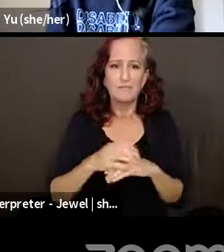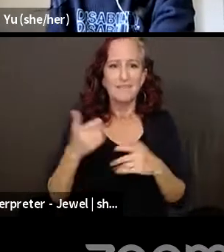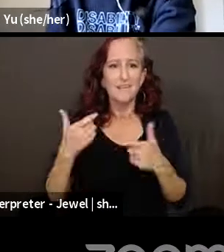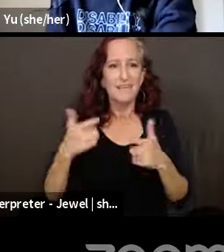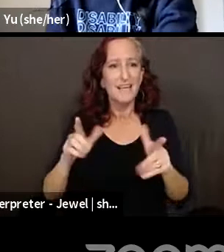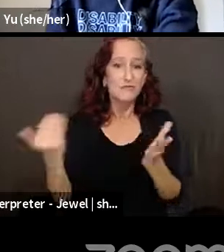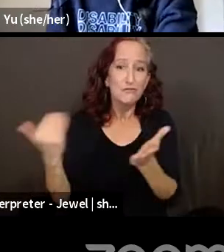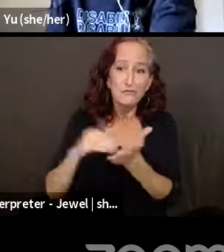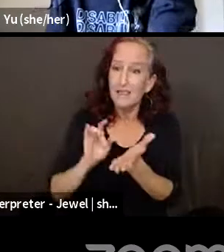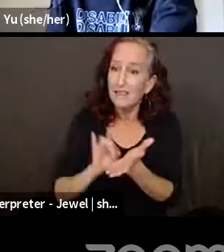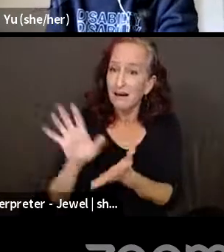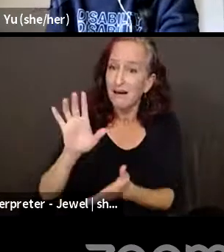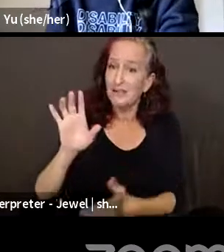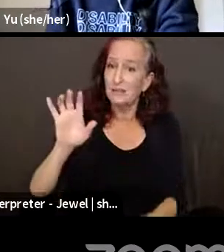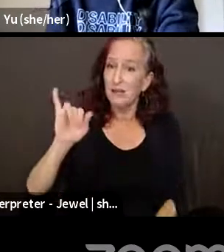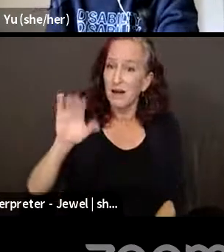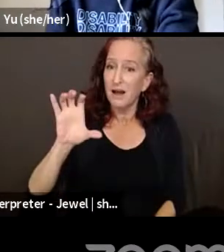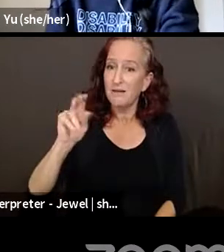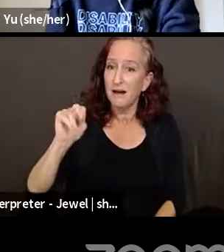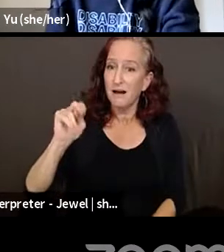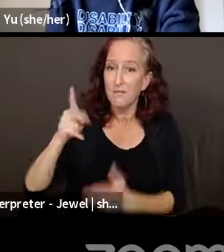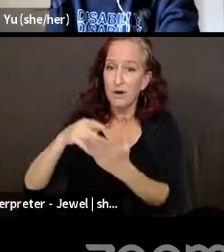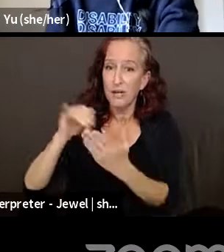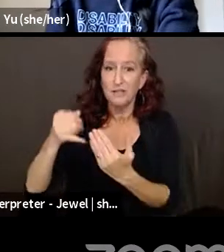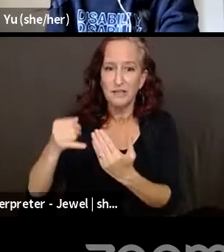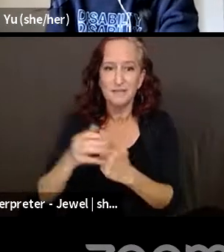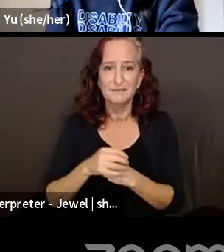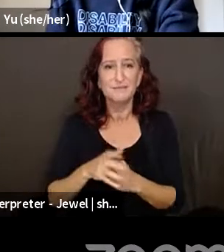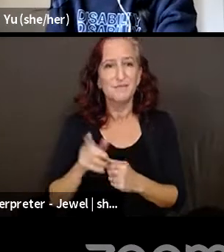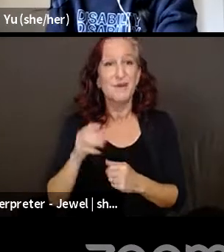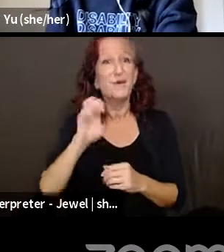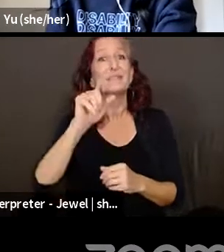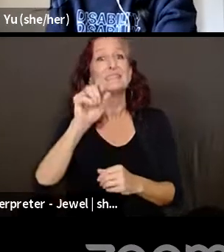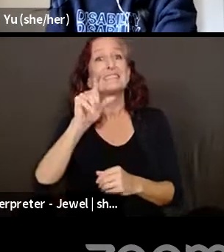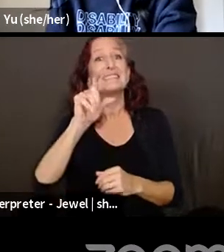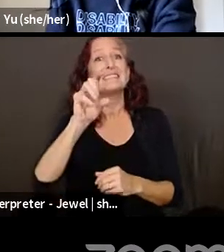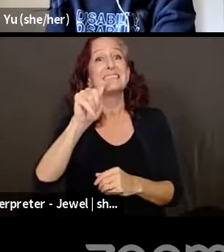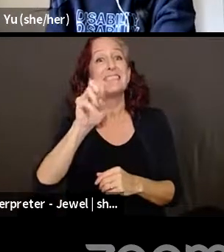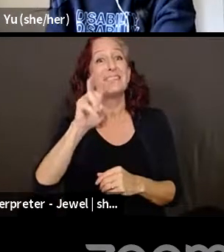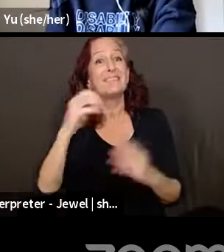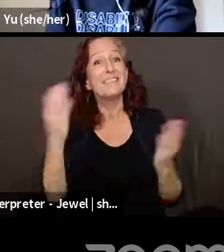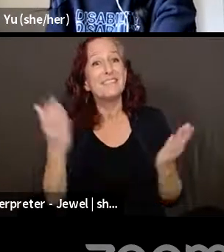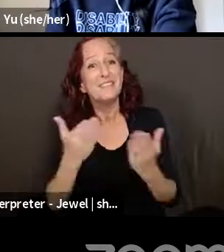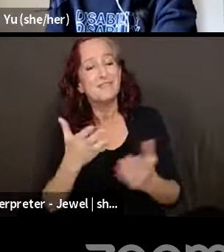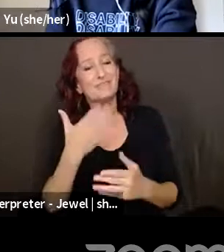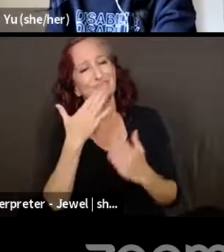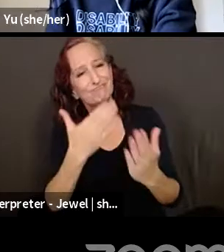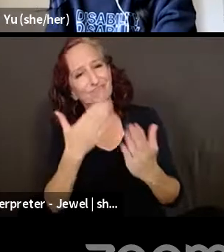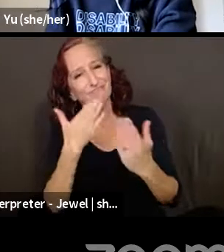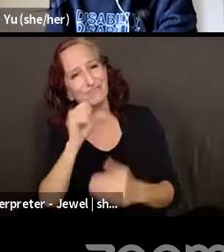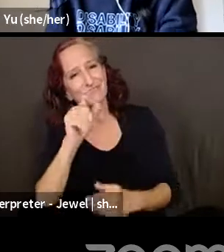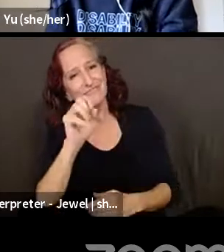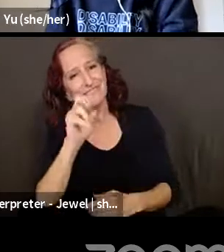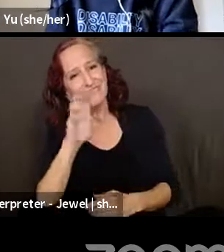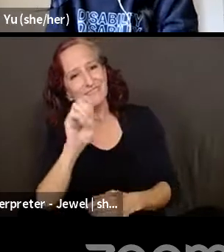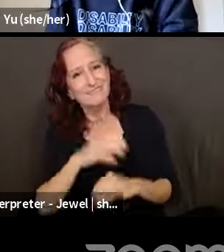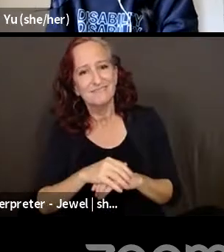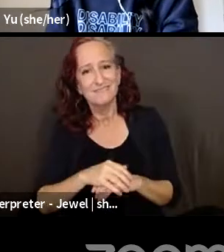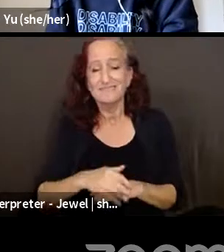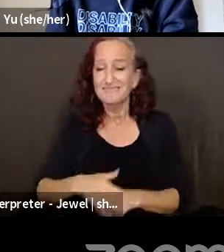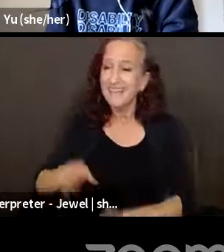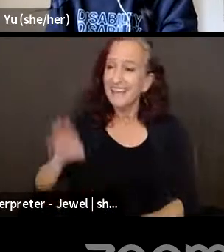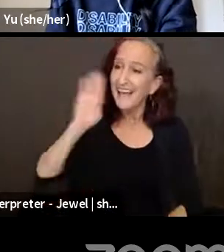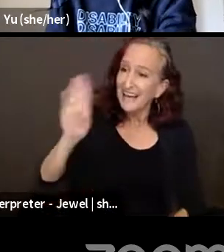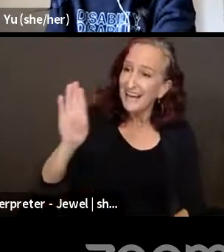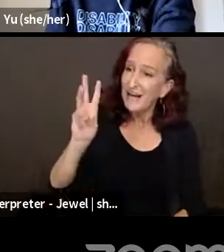relaunched. So that was just two examples. I see Steve there. Appreciate you, Steve. Hey, Wayne. That was great to hear. It was